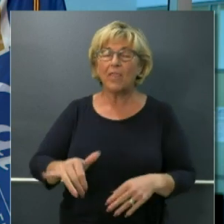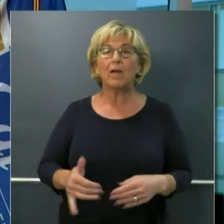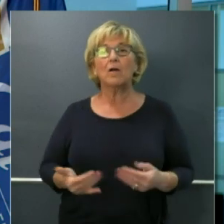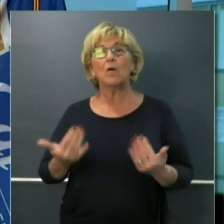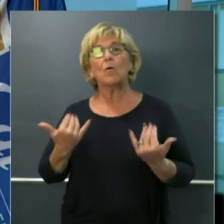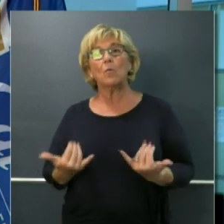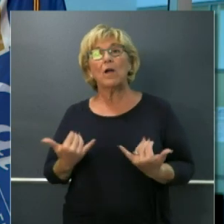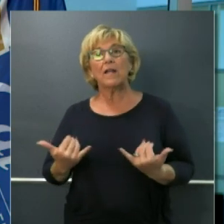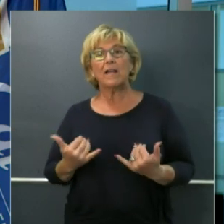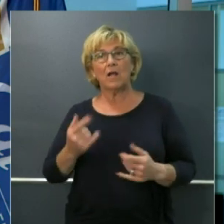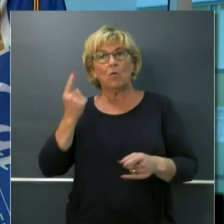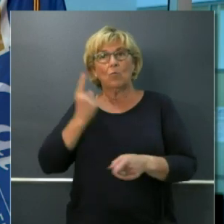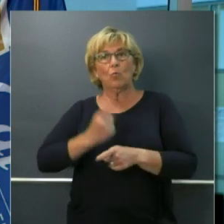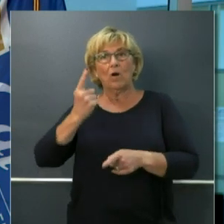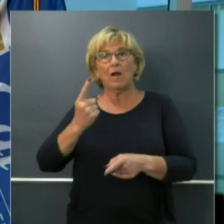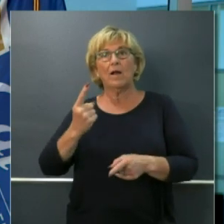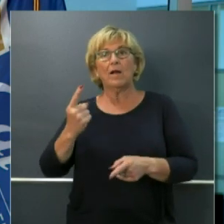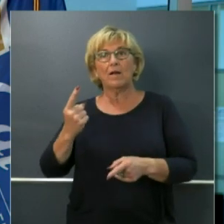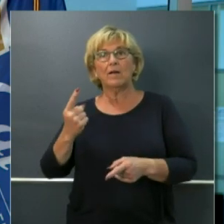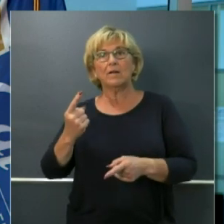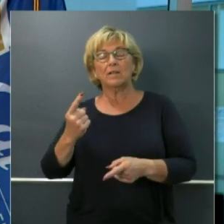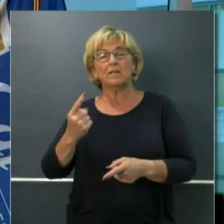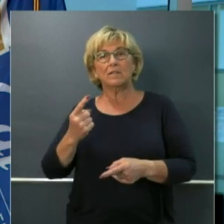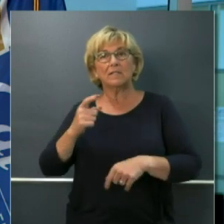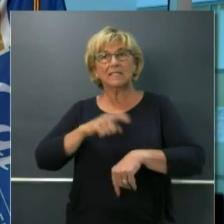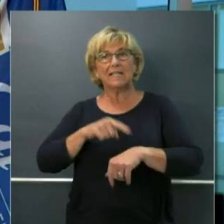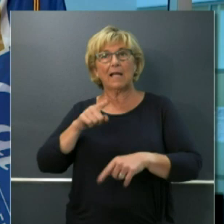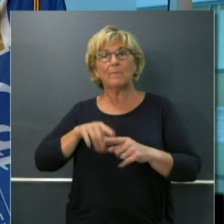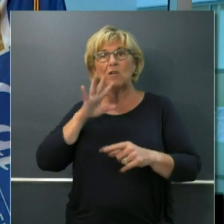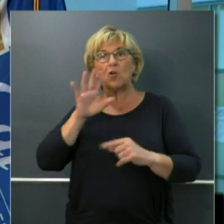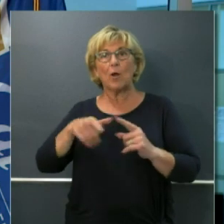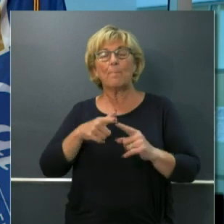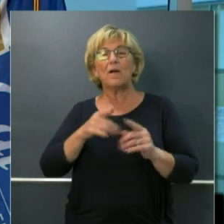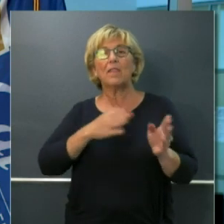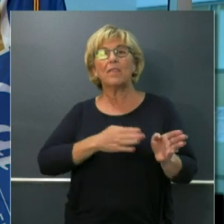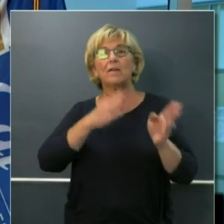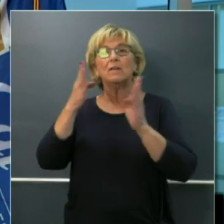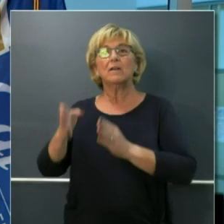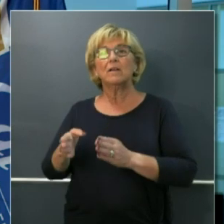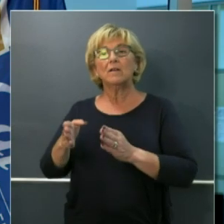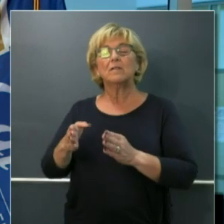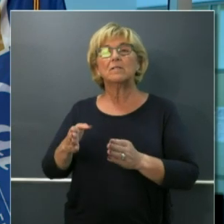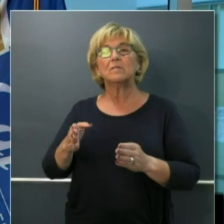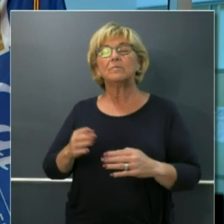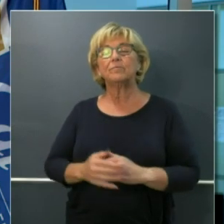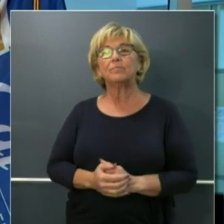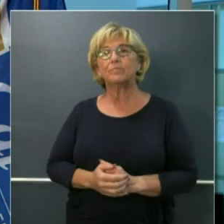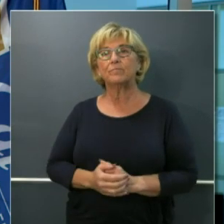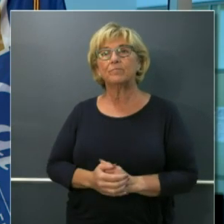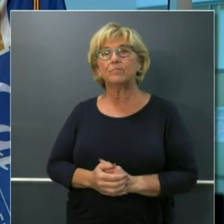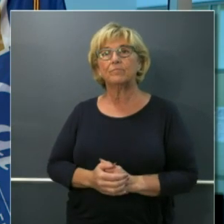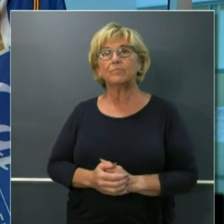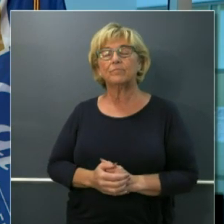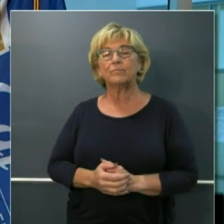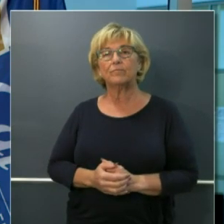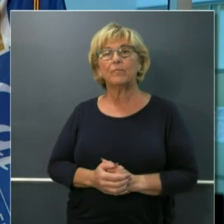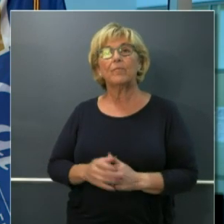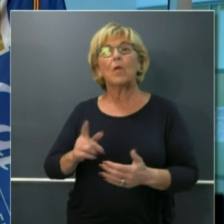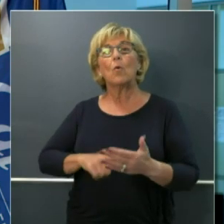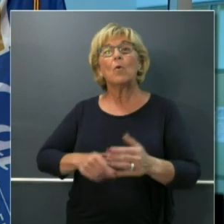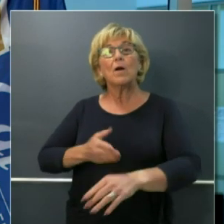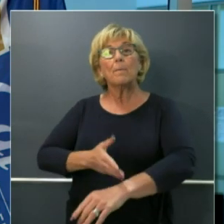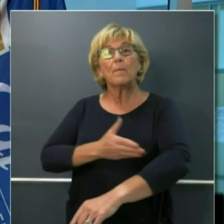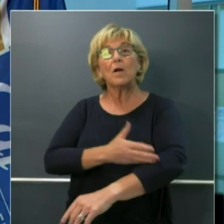point, this is the right moment for us to have this conversation with you. So let me move on to what the progress will look